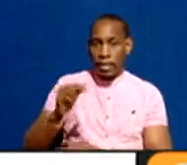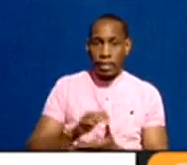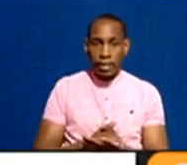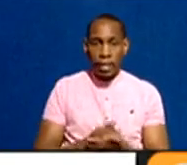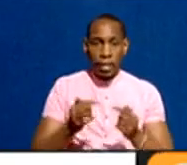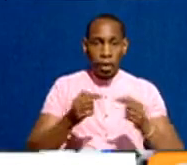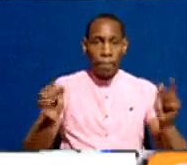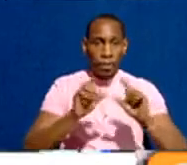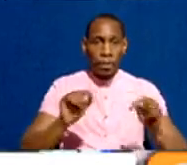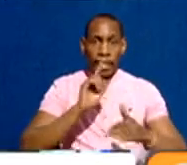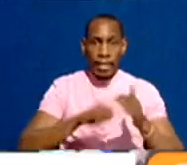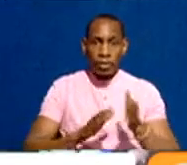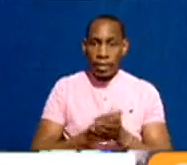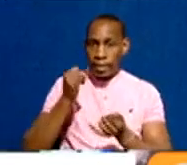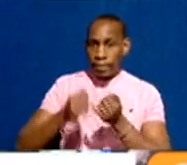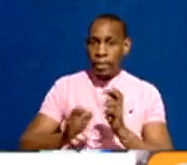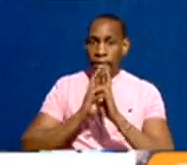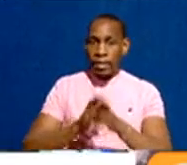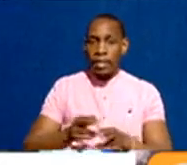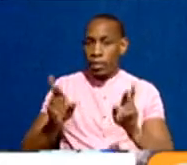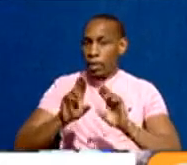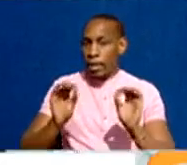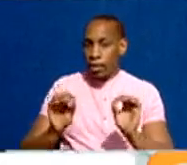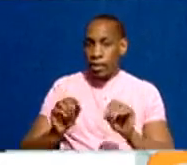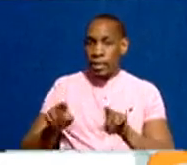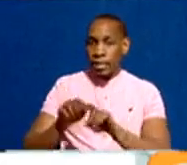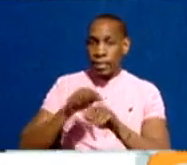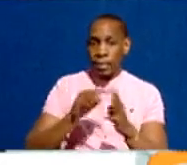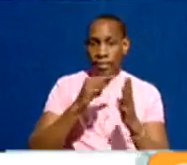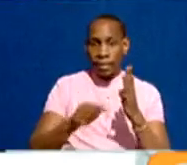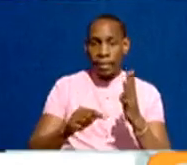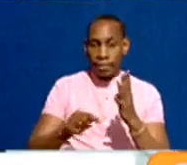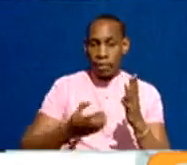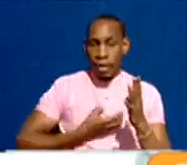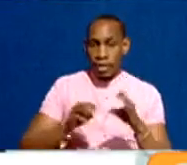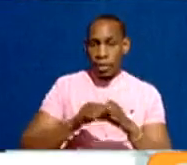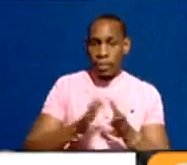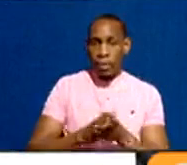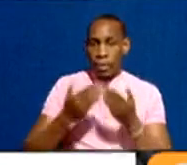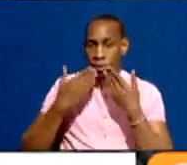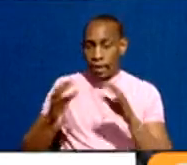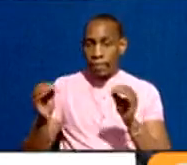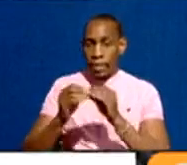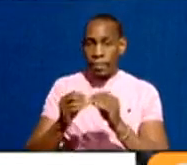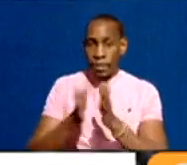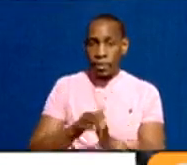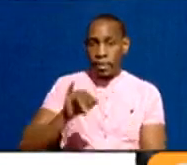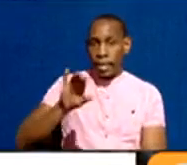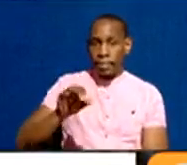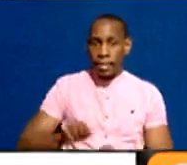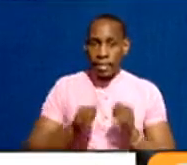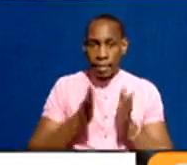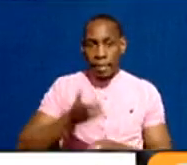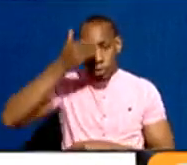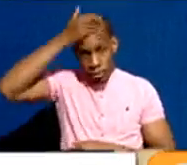denied the claims, saying the final results were not ready by the time the four council members finished their meeting with IEBC Chairman